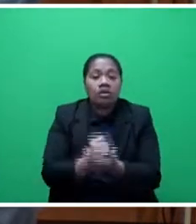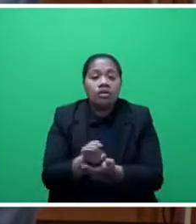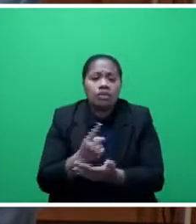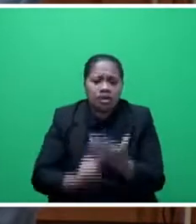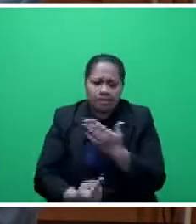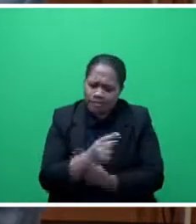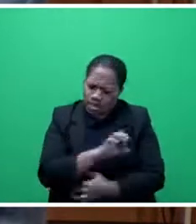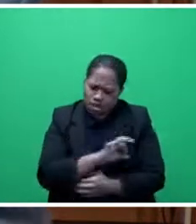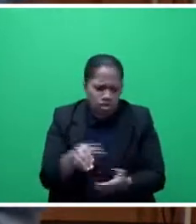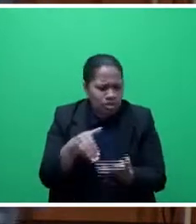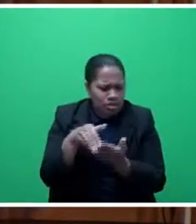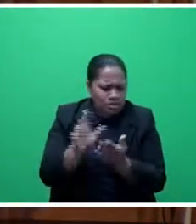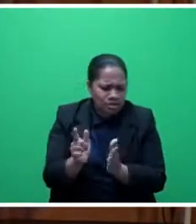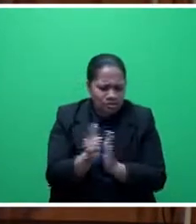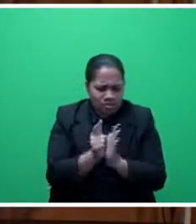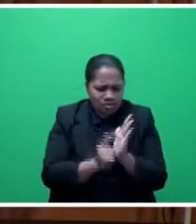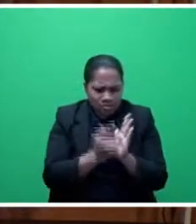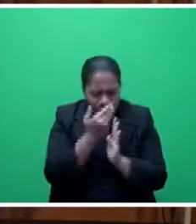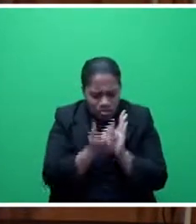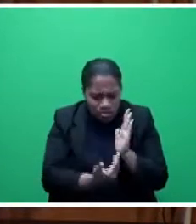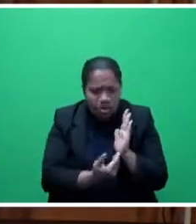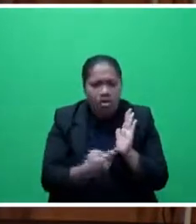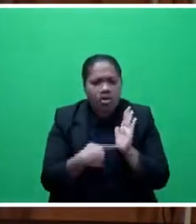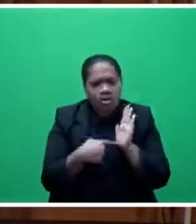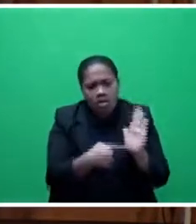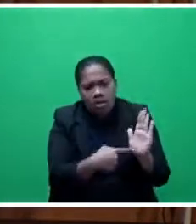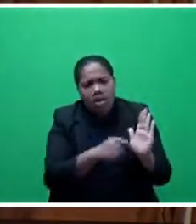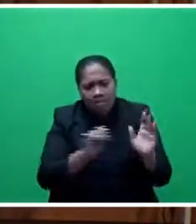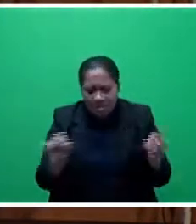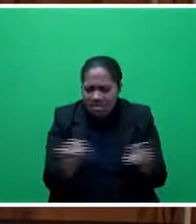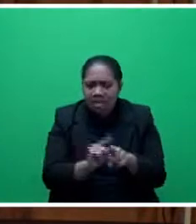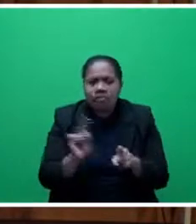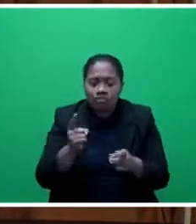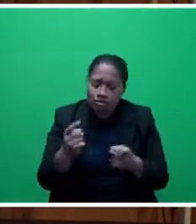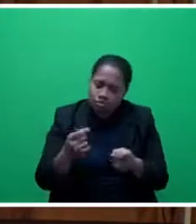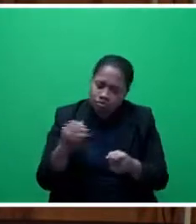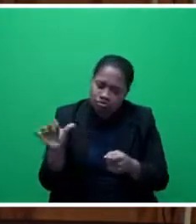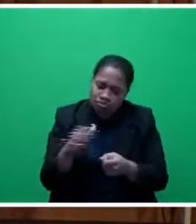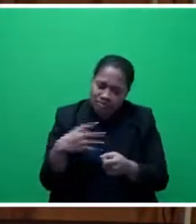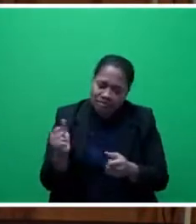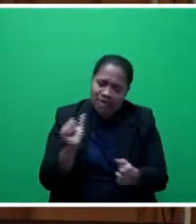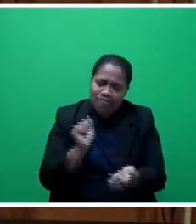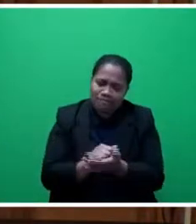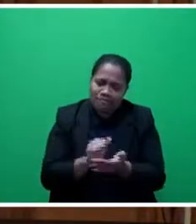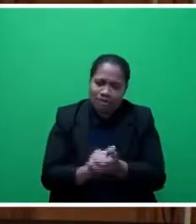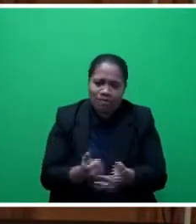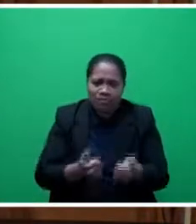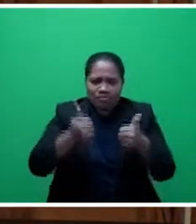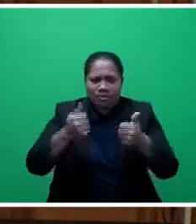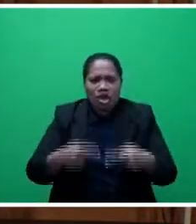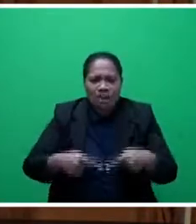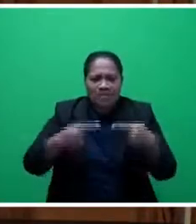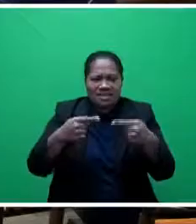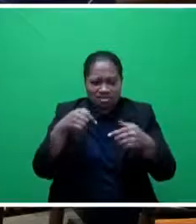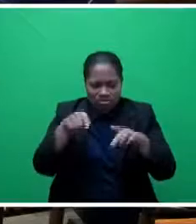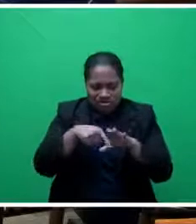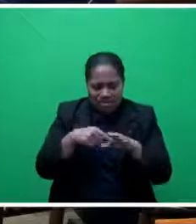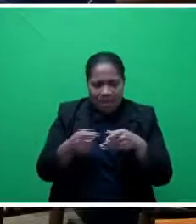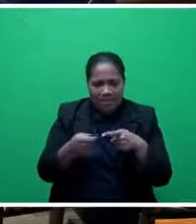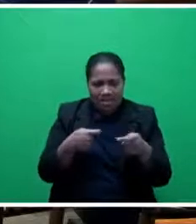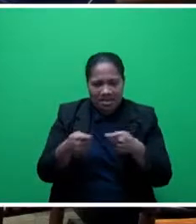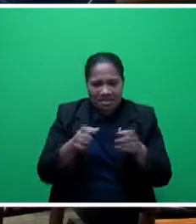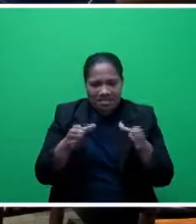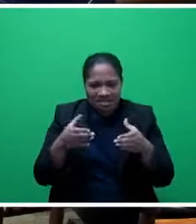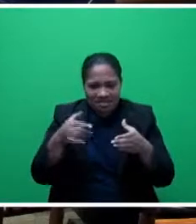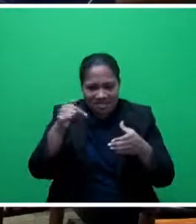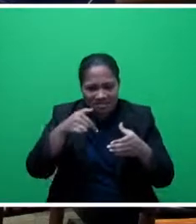of the reduction of the duty, but also to create much better competition in the market. Thank you, Mr. Speaker, sir.